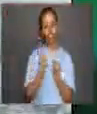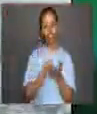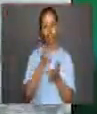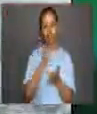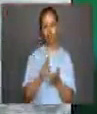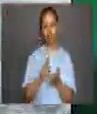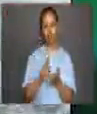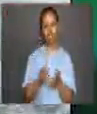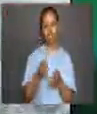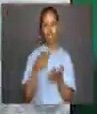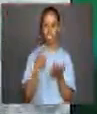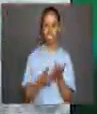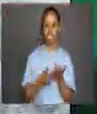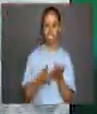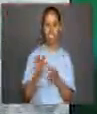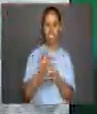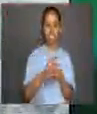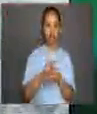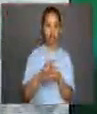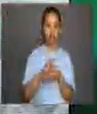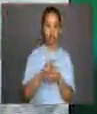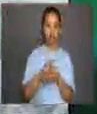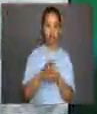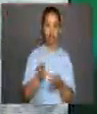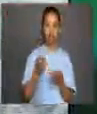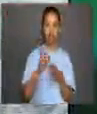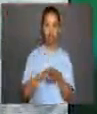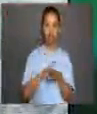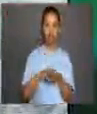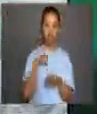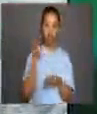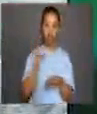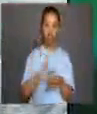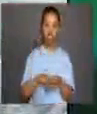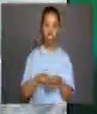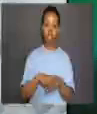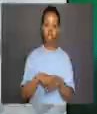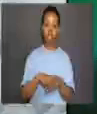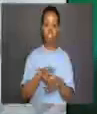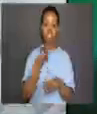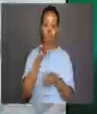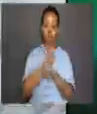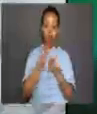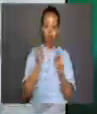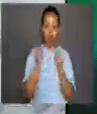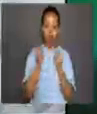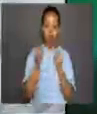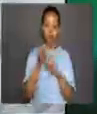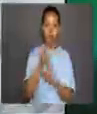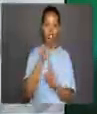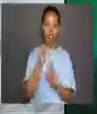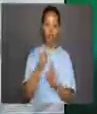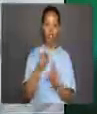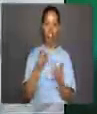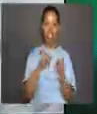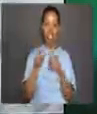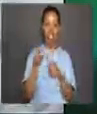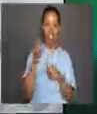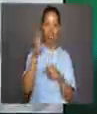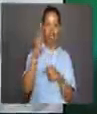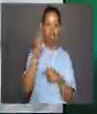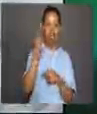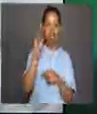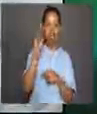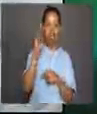Although the land in the alpine tundra is not always frozen, like the Arctic, the